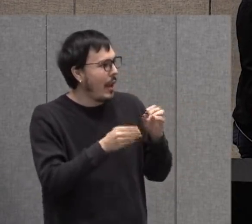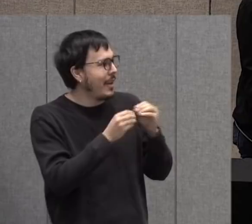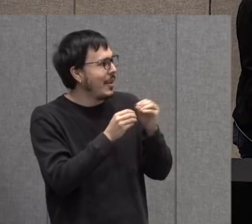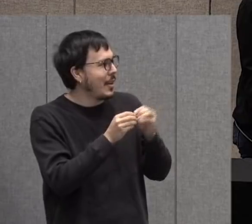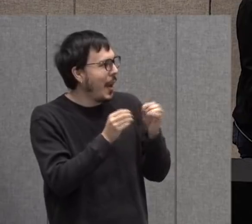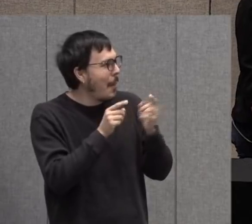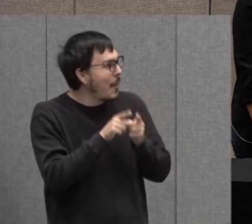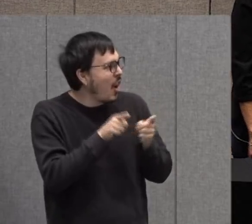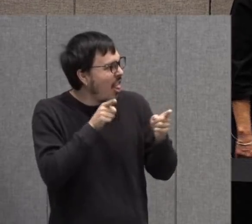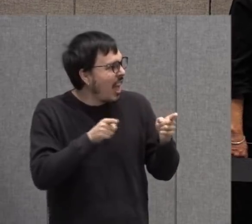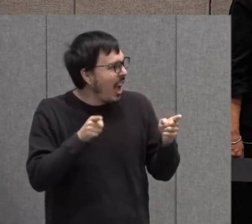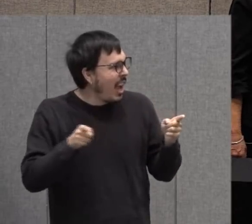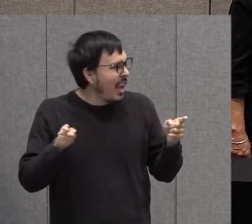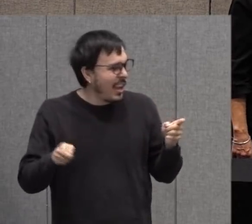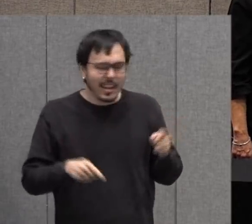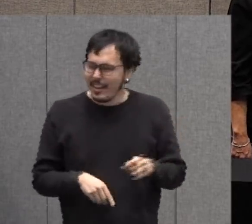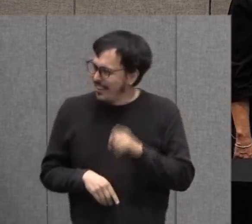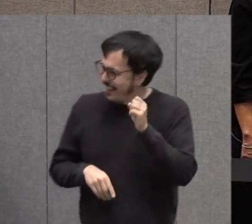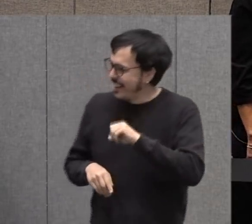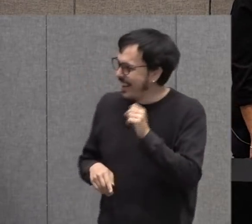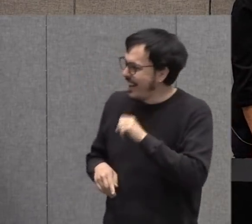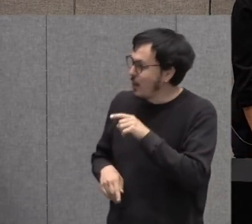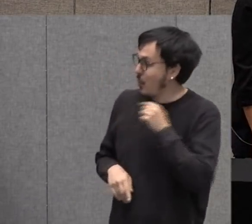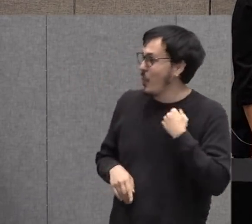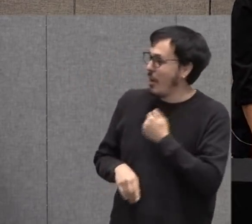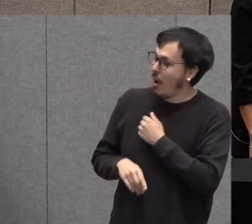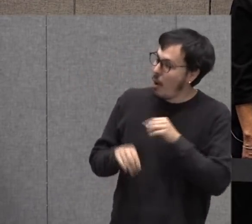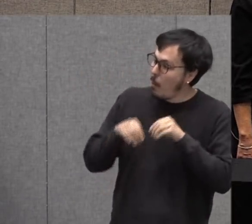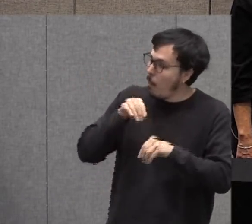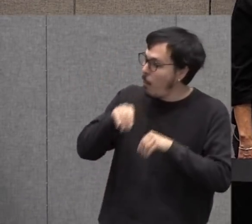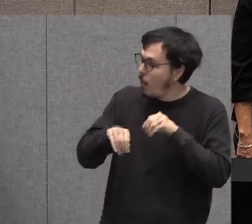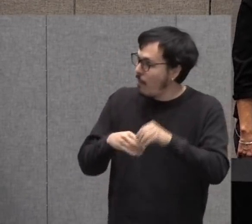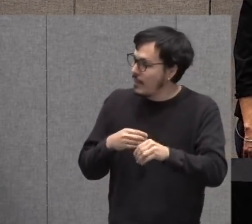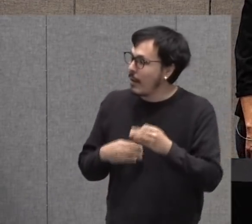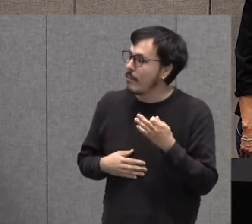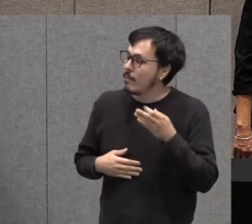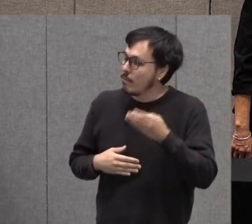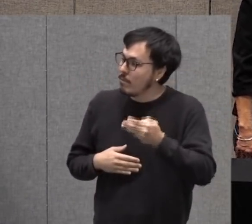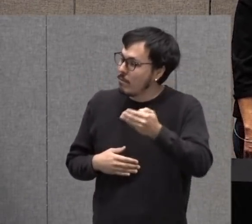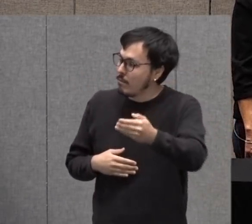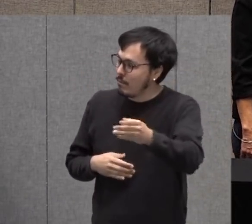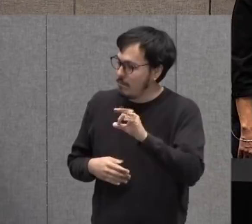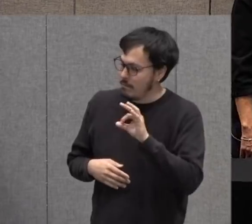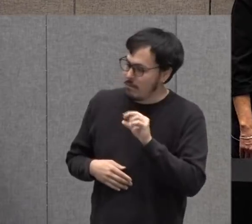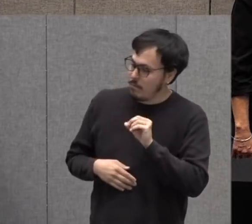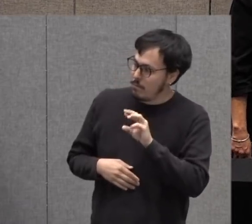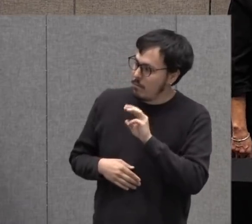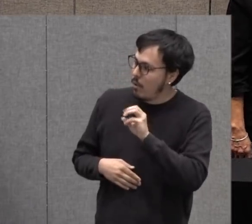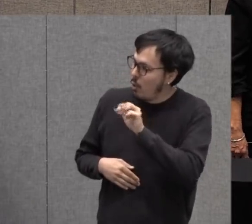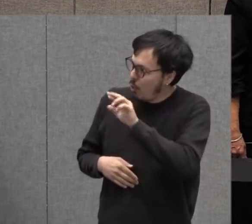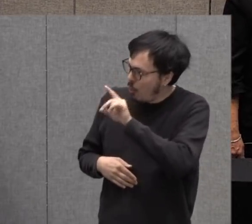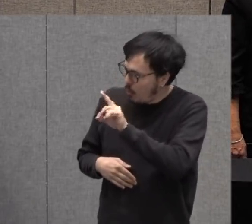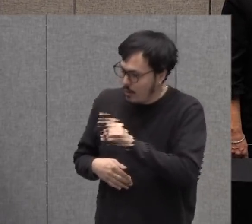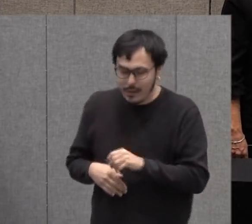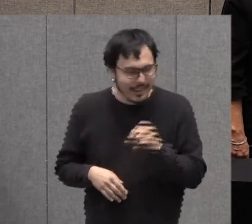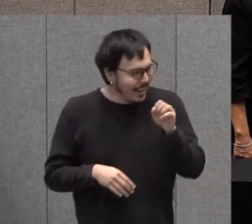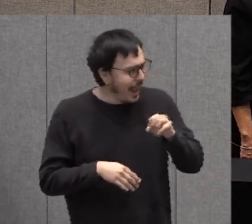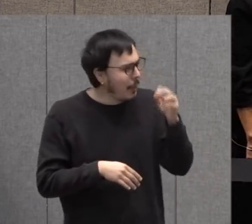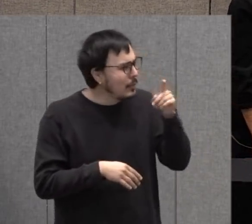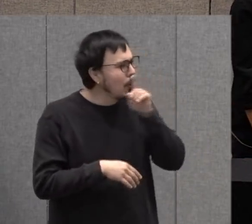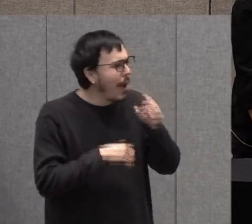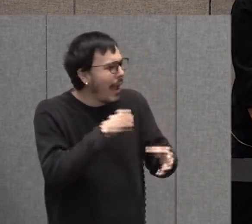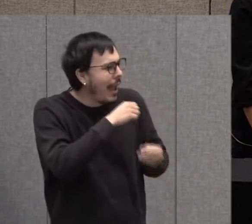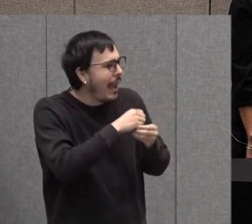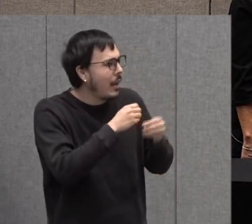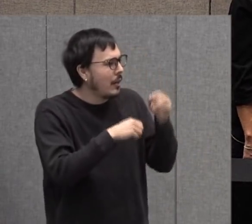like a number line. We're moving forward. I love that because you're just counting on. You're adding on to the number. Yeah, I like